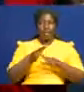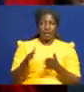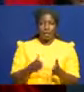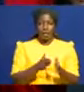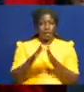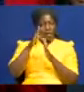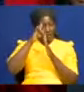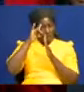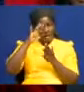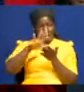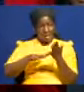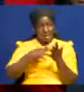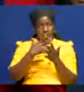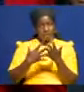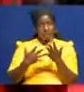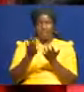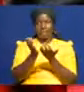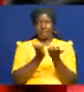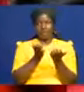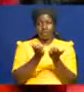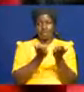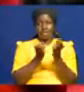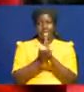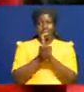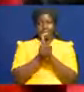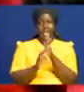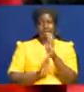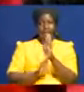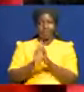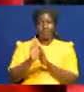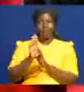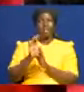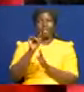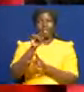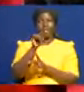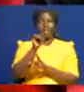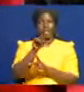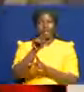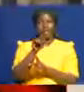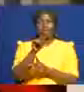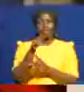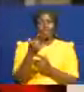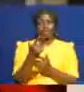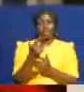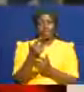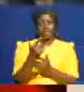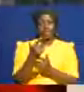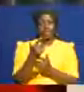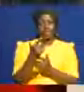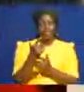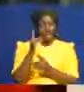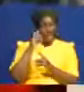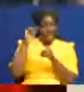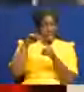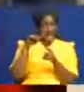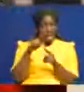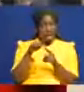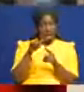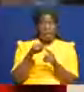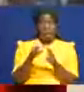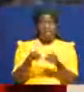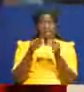and entrepreneurial skills development. The integral facets of the program are aimed at equipping the interns